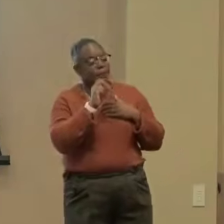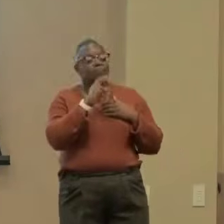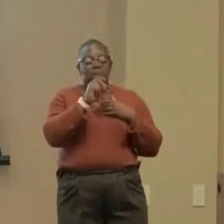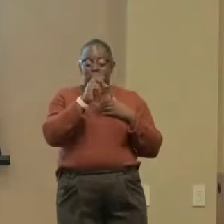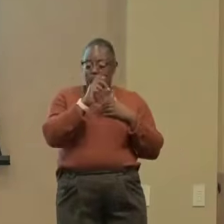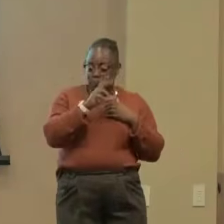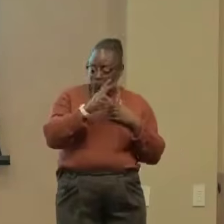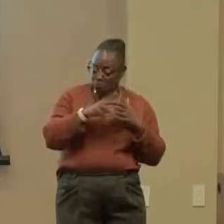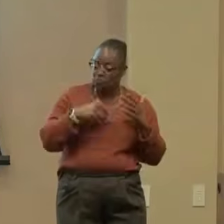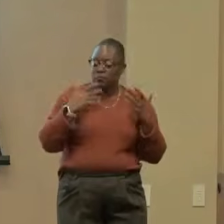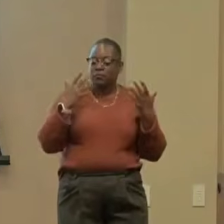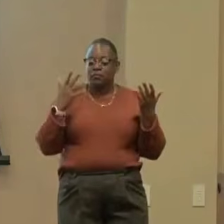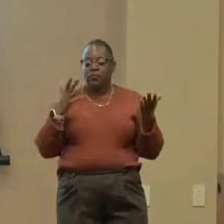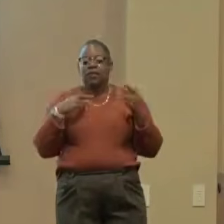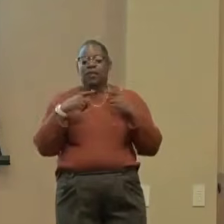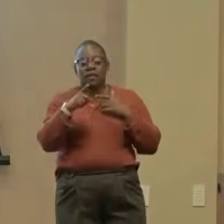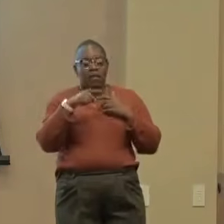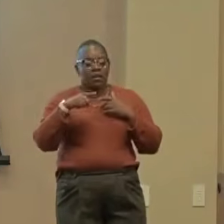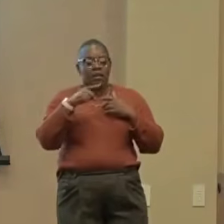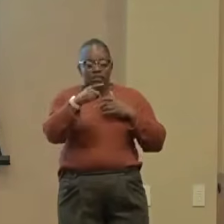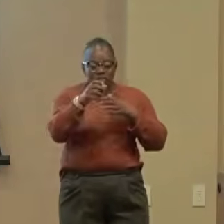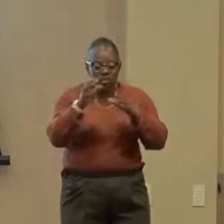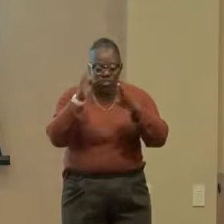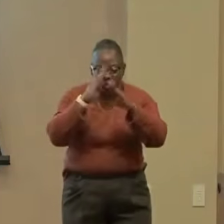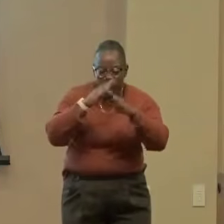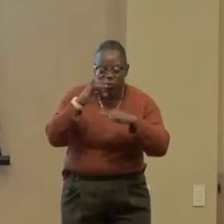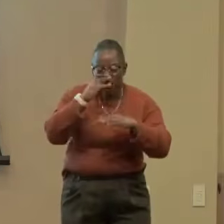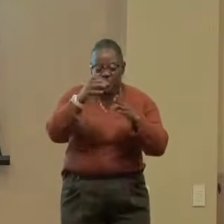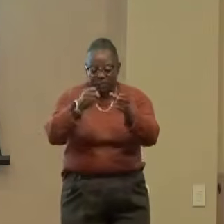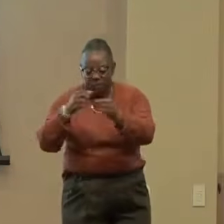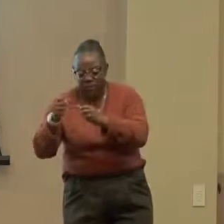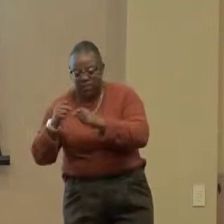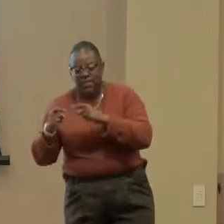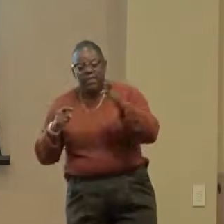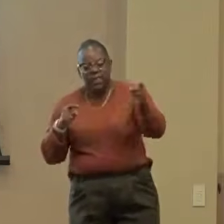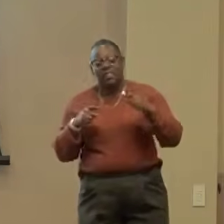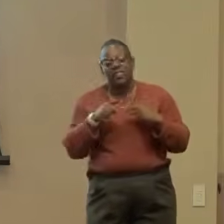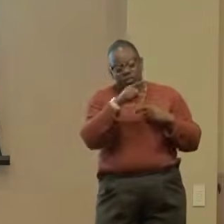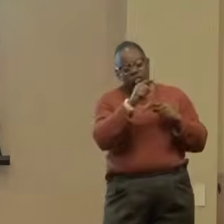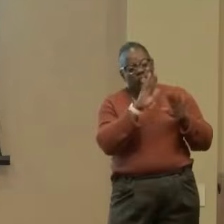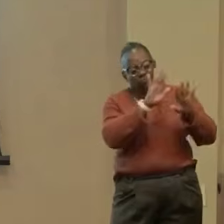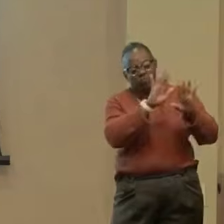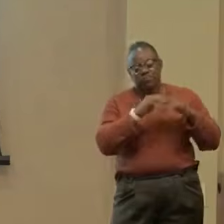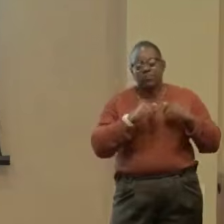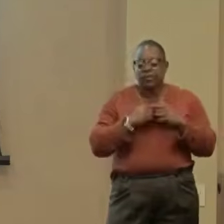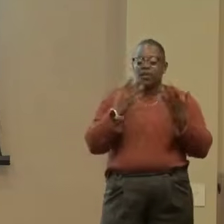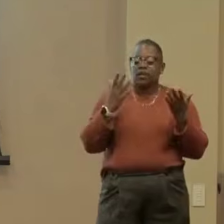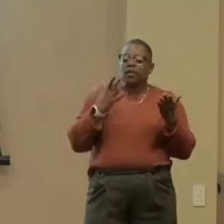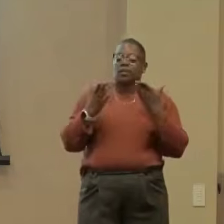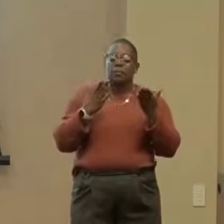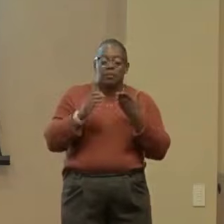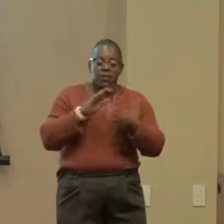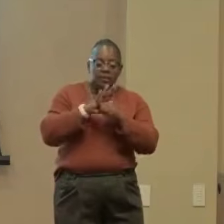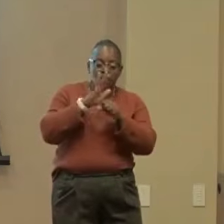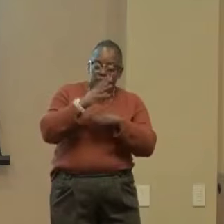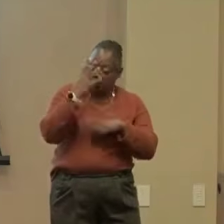take these over here that are more troublesome today. You can handle them some other day when you are feeling a little bit better, or you didn't get enough